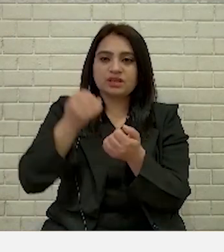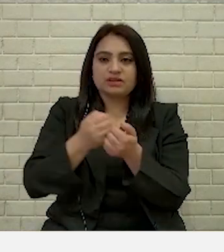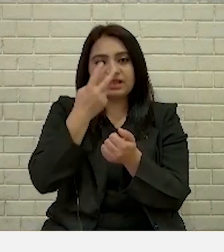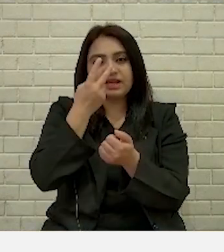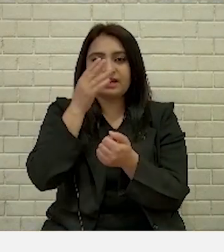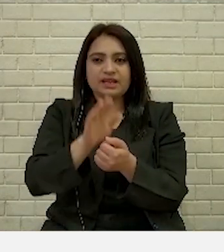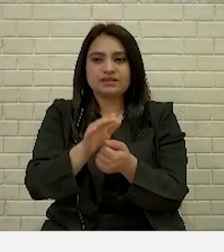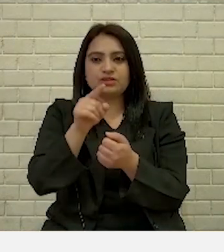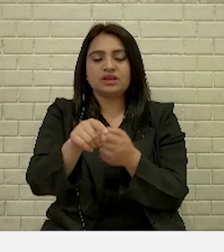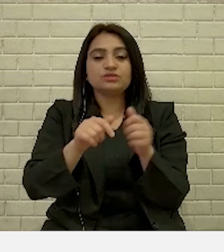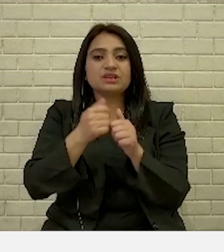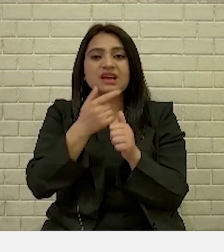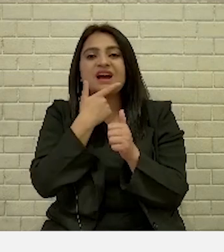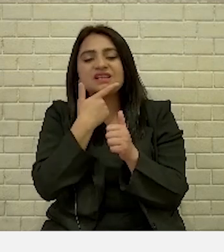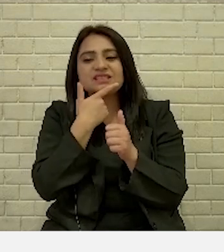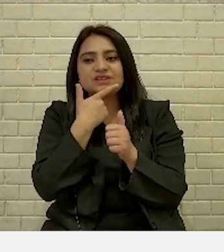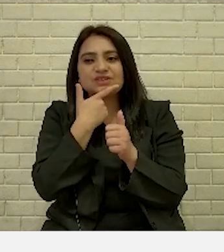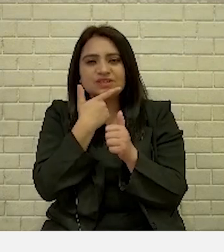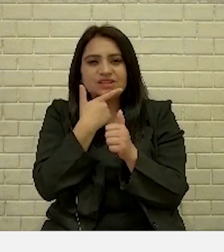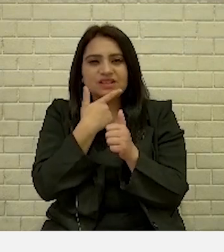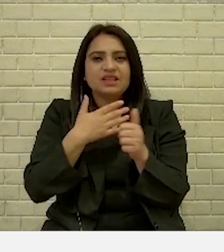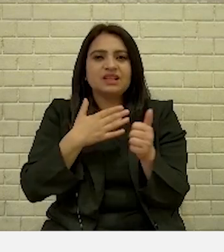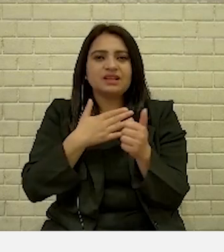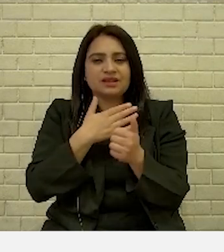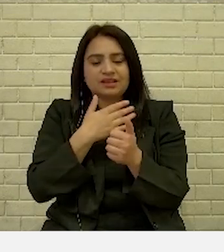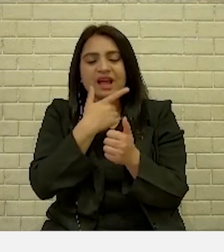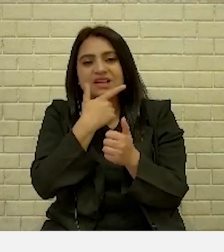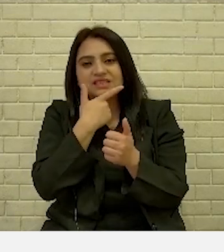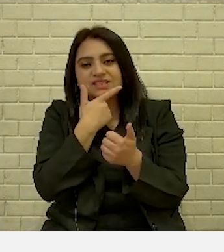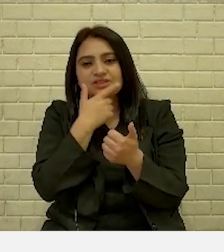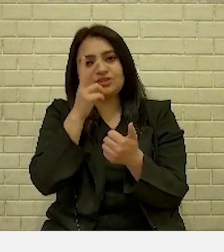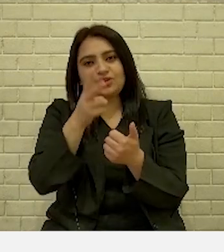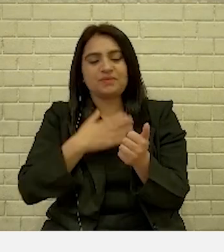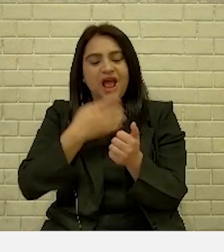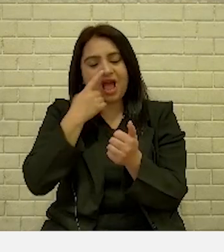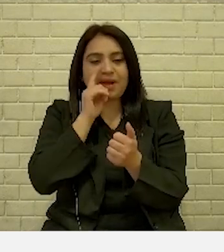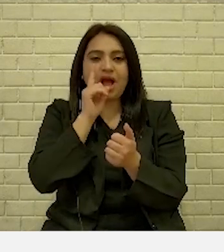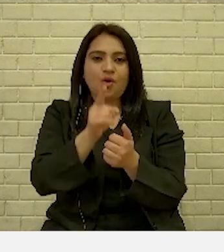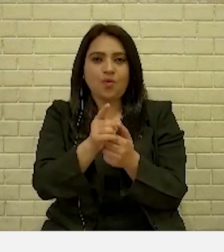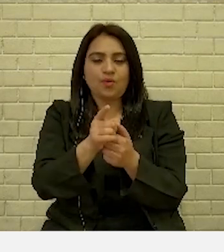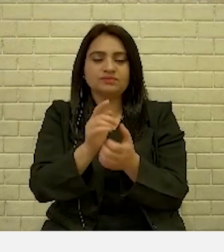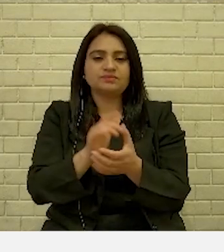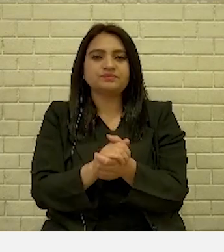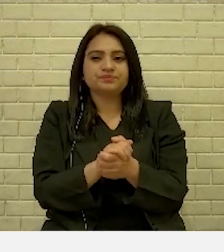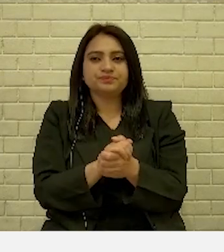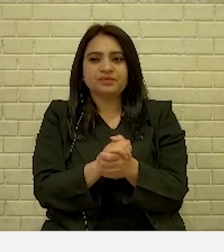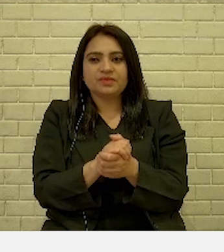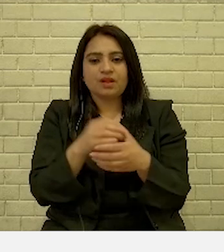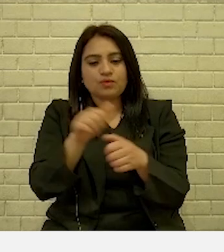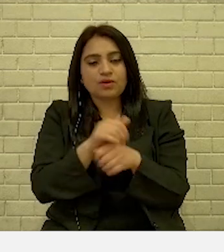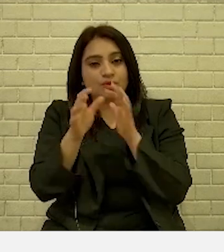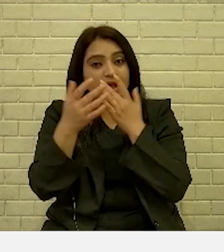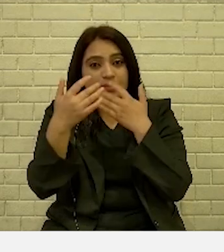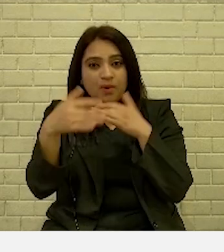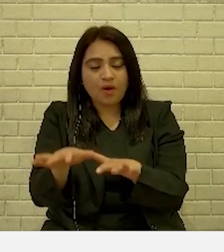over there in blue sari, it's my mother, Satyavati Shukla. When she got married, she had this aspiration that she wanted